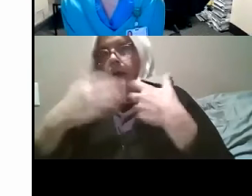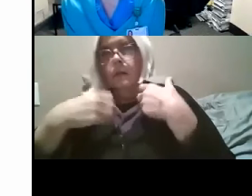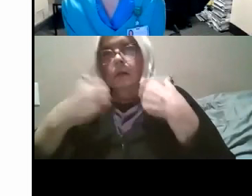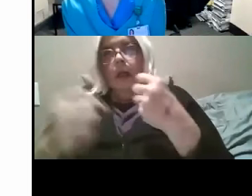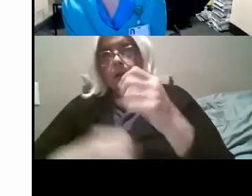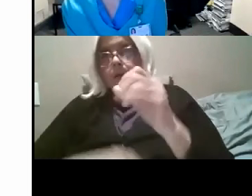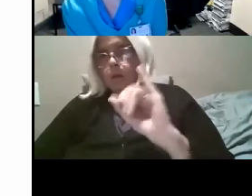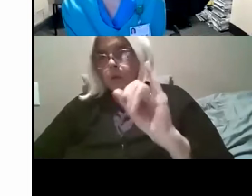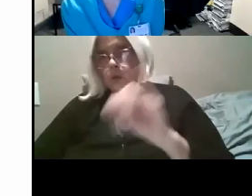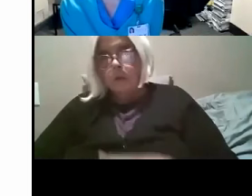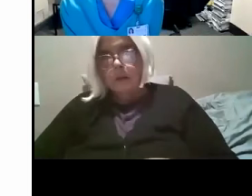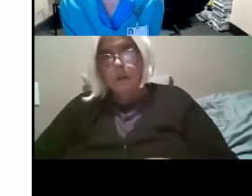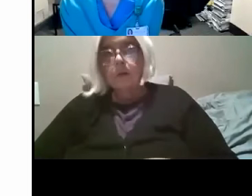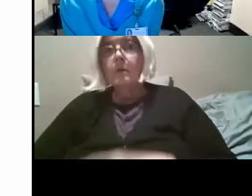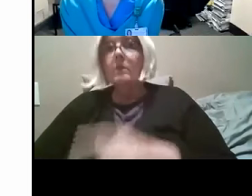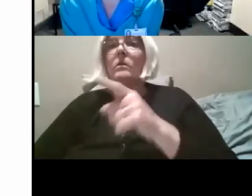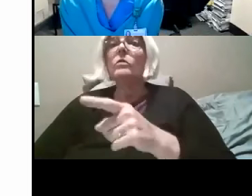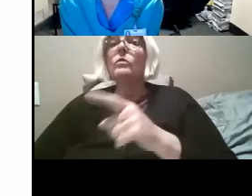through